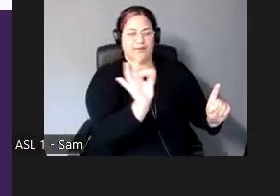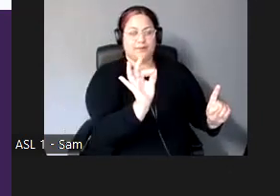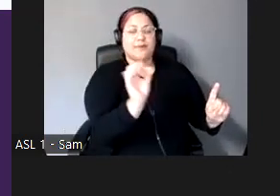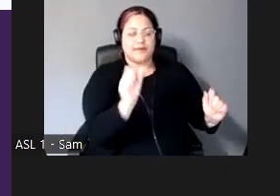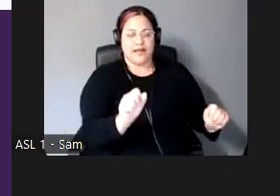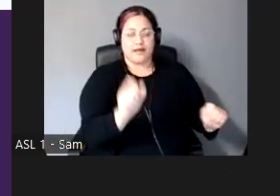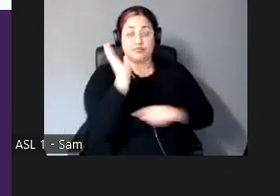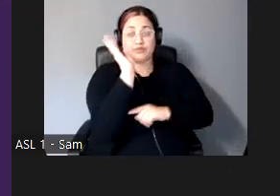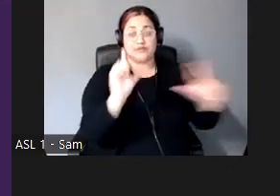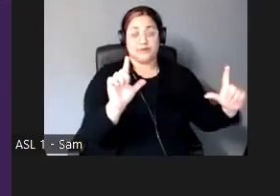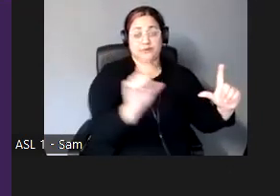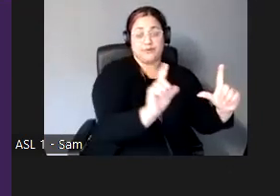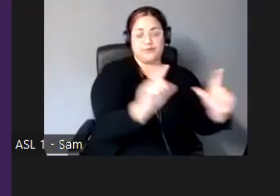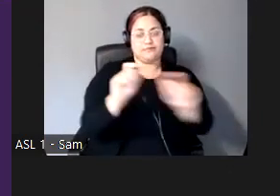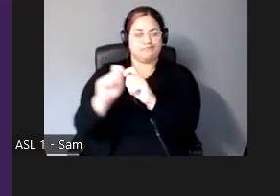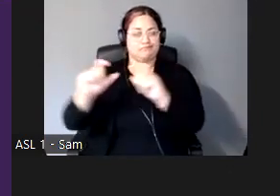today.